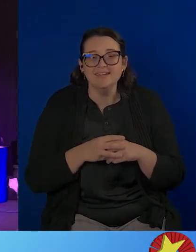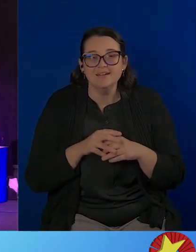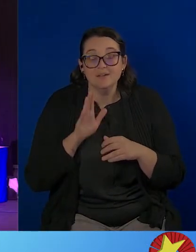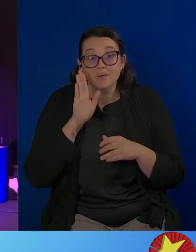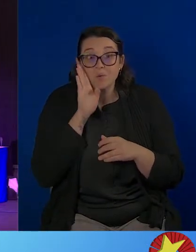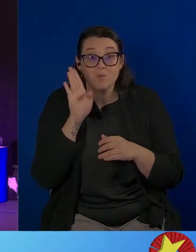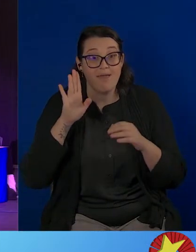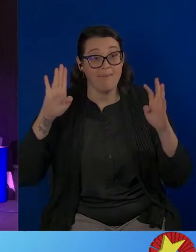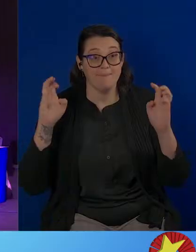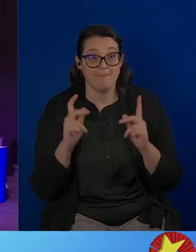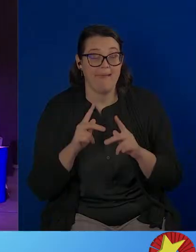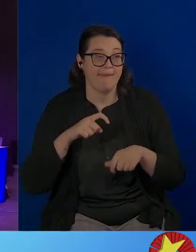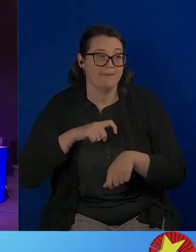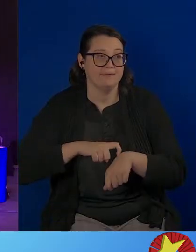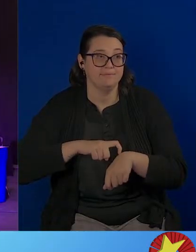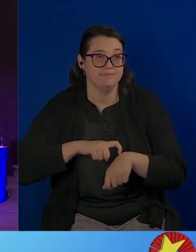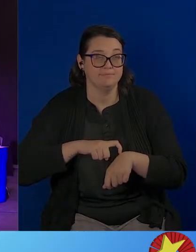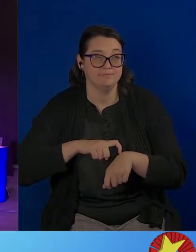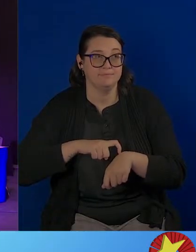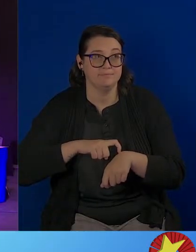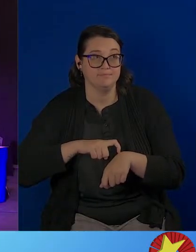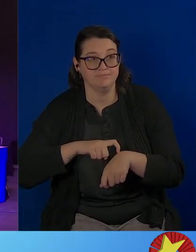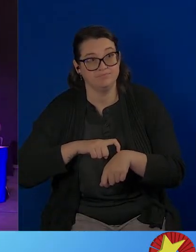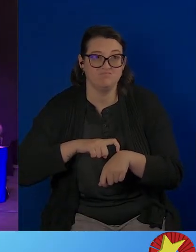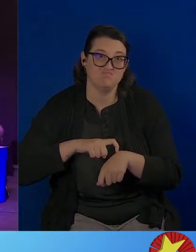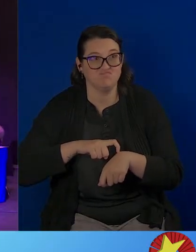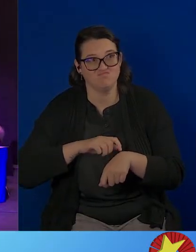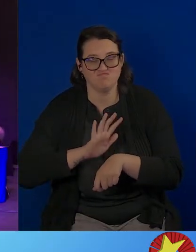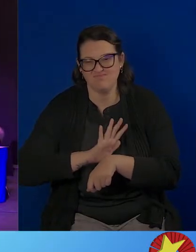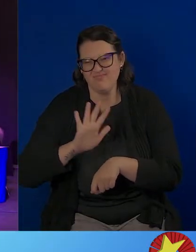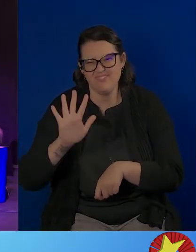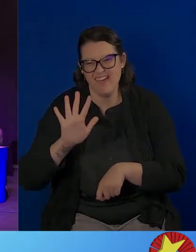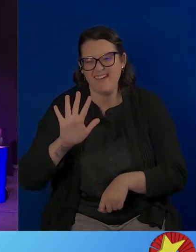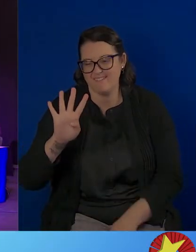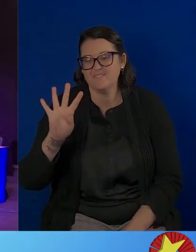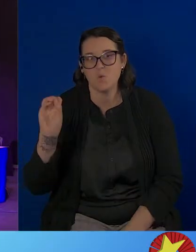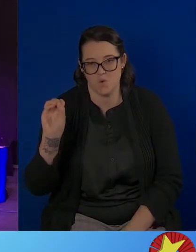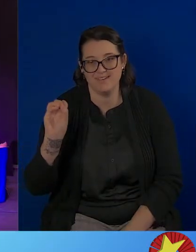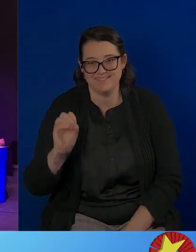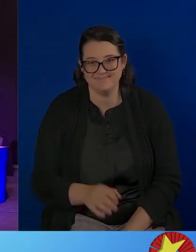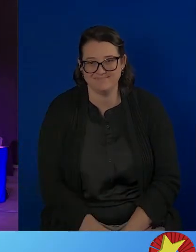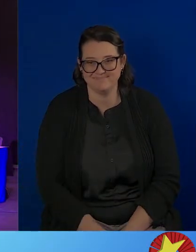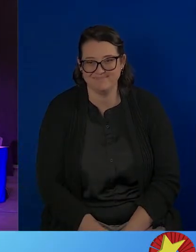back at, we'll say 5:40, okay?